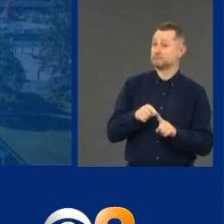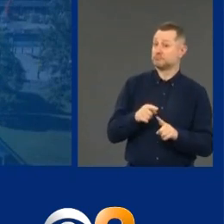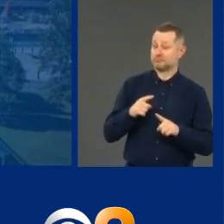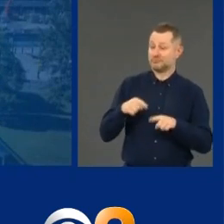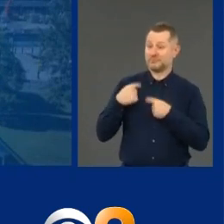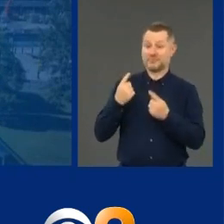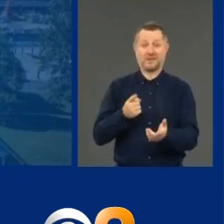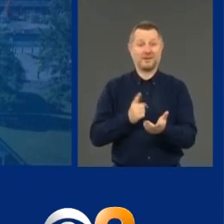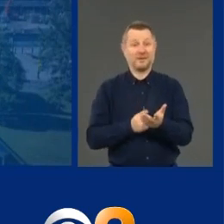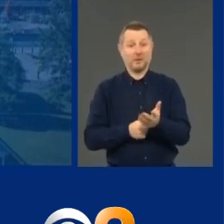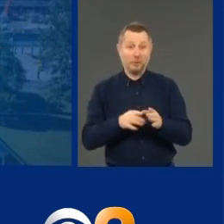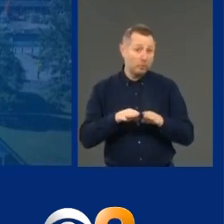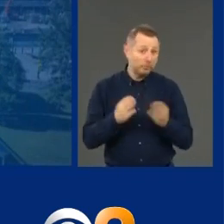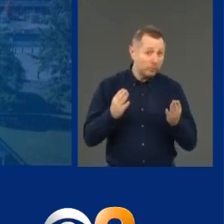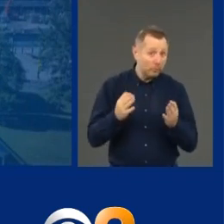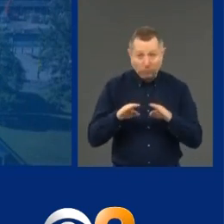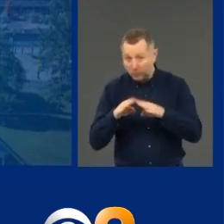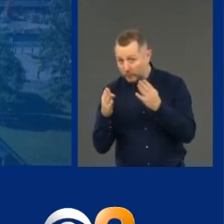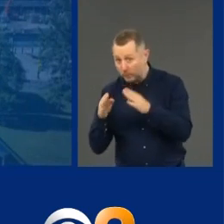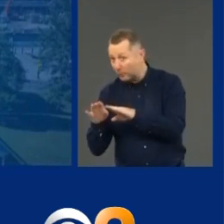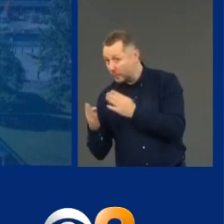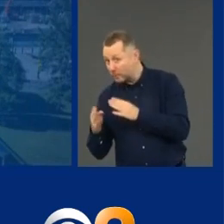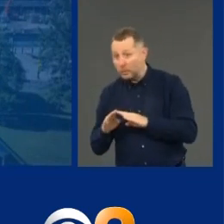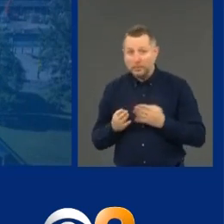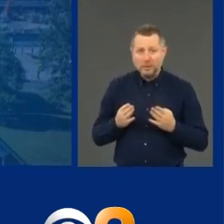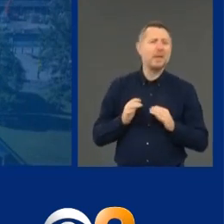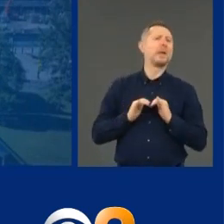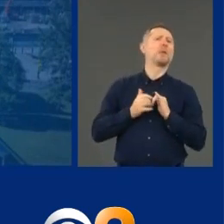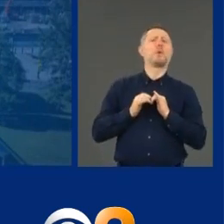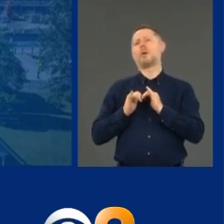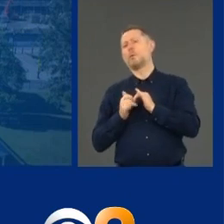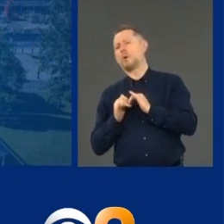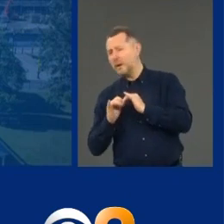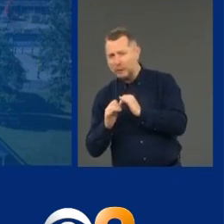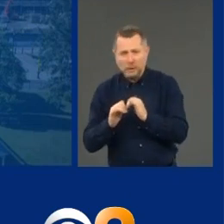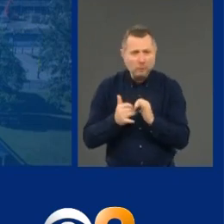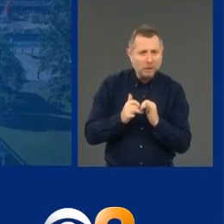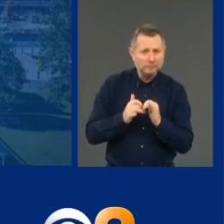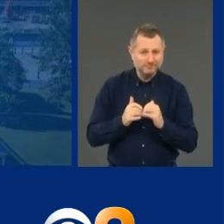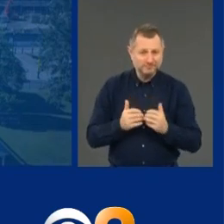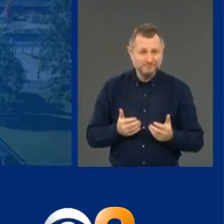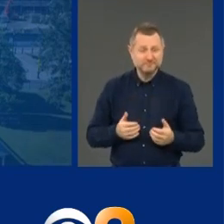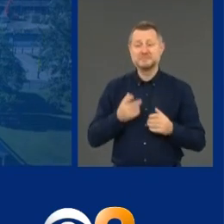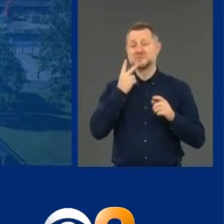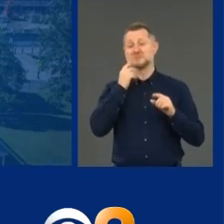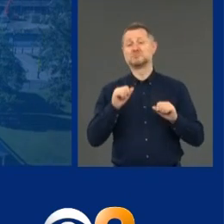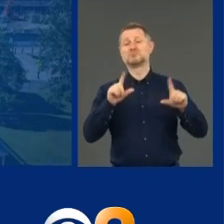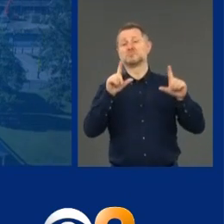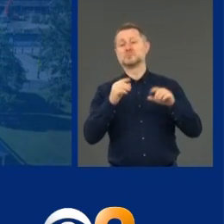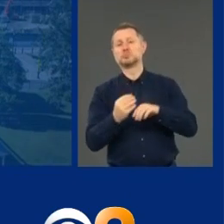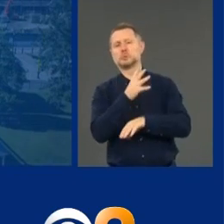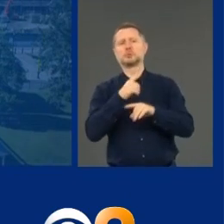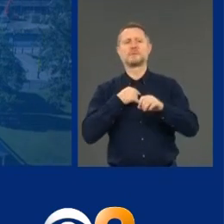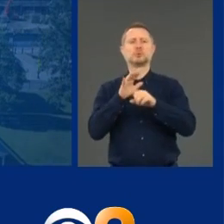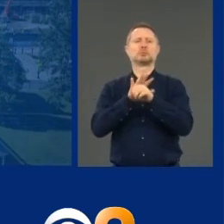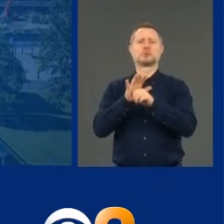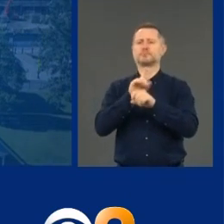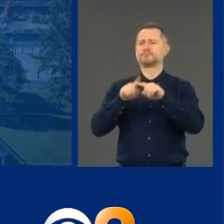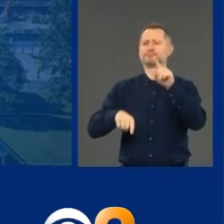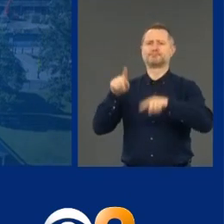reopening and how we proceed with reopening. It's been different in different regions all across the state.